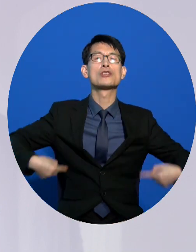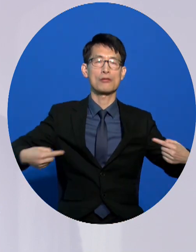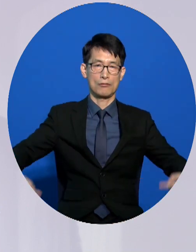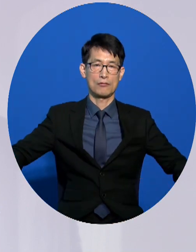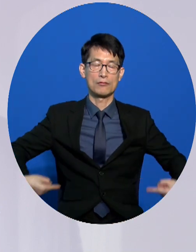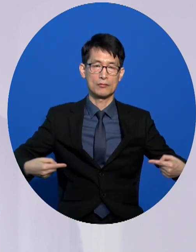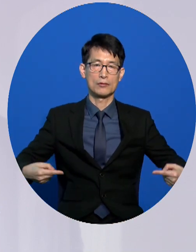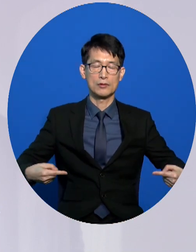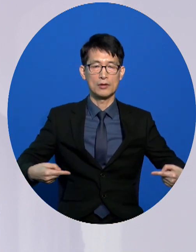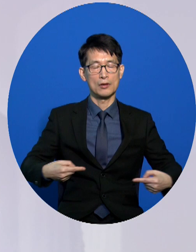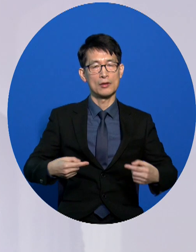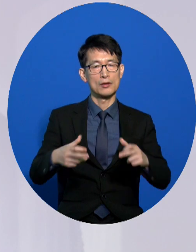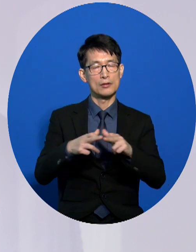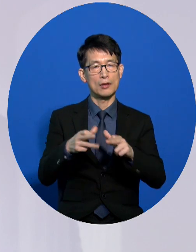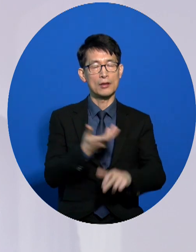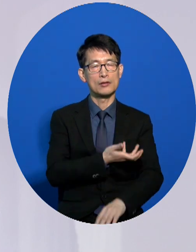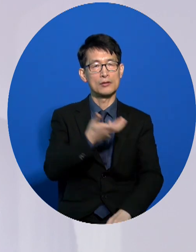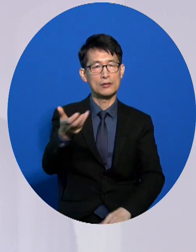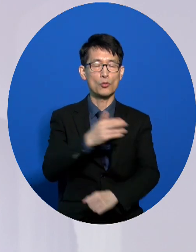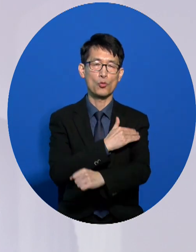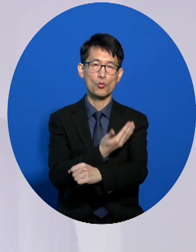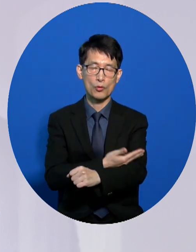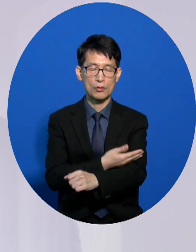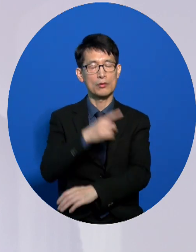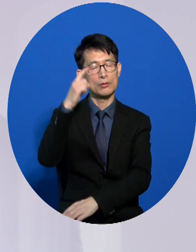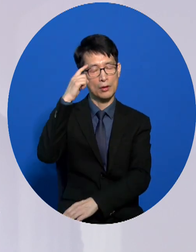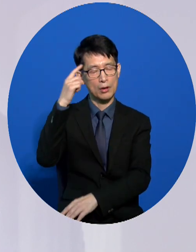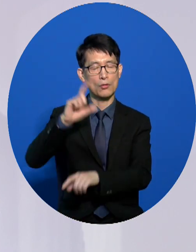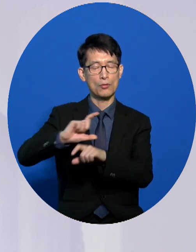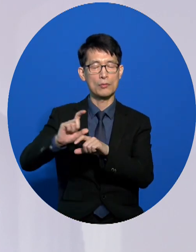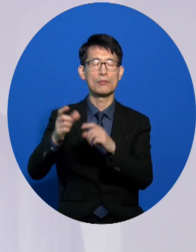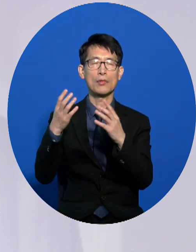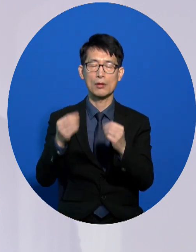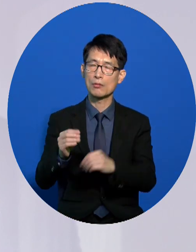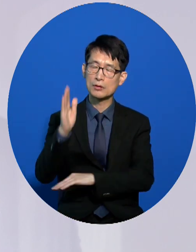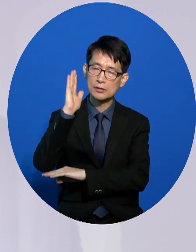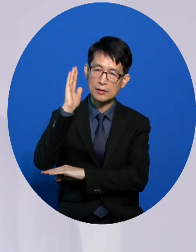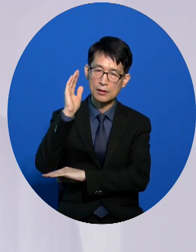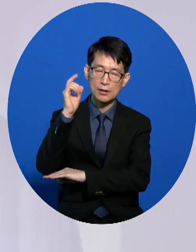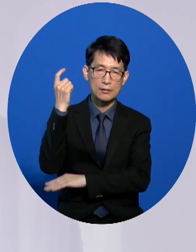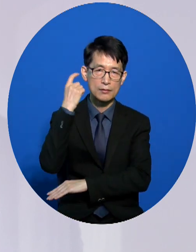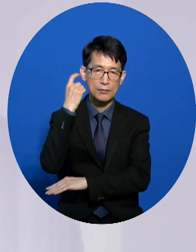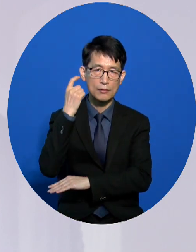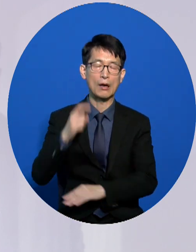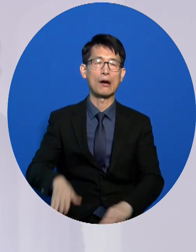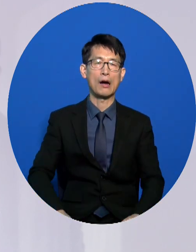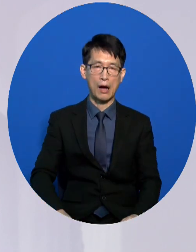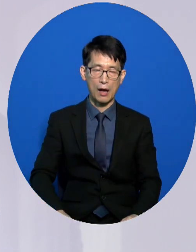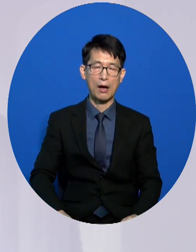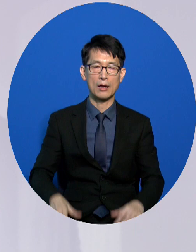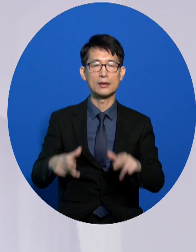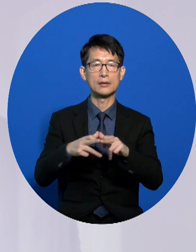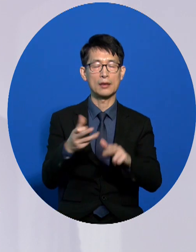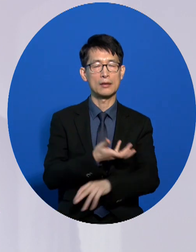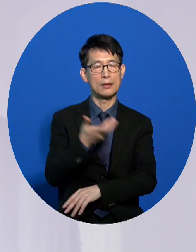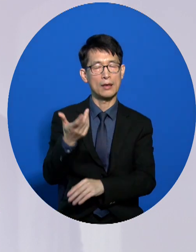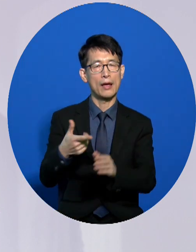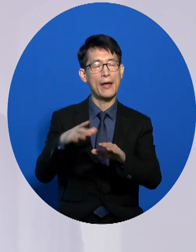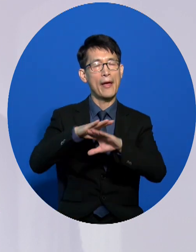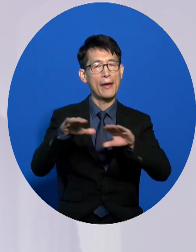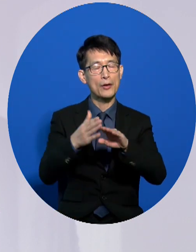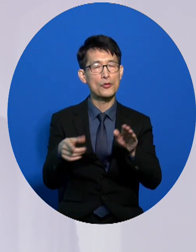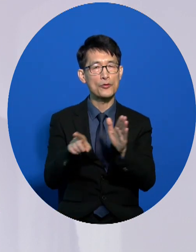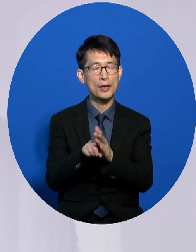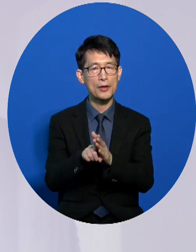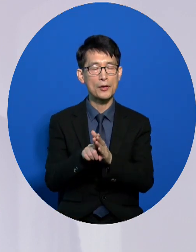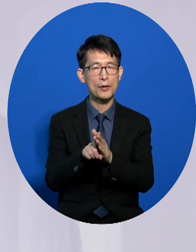As a disabled person myself who is on a wheelchair, in fact, the right to mobility is something that I've been thinking